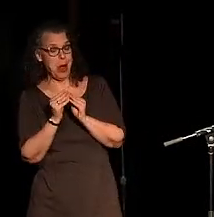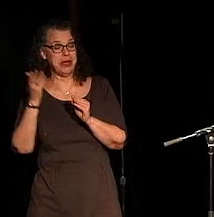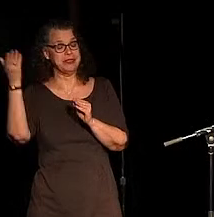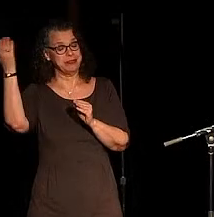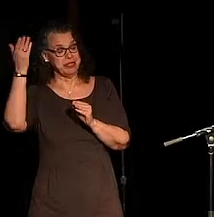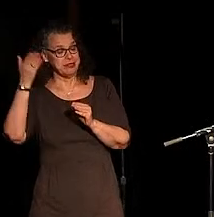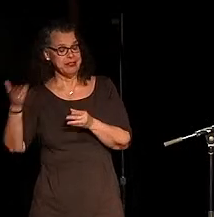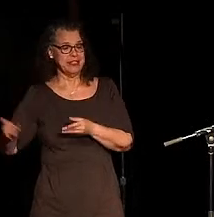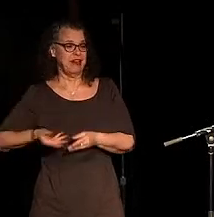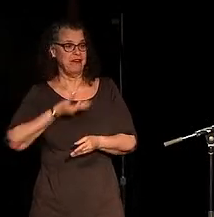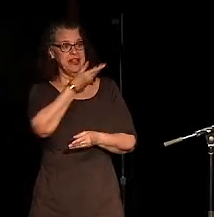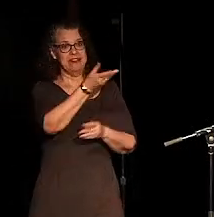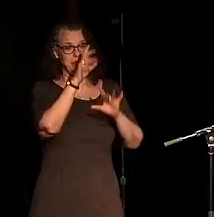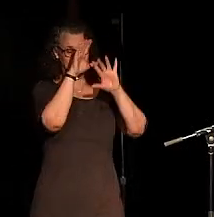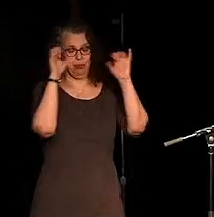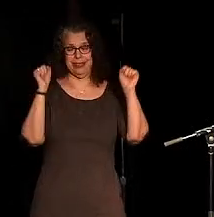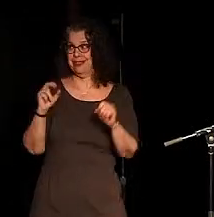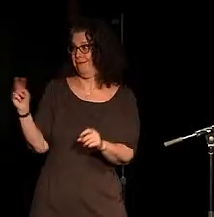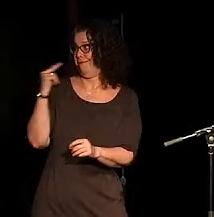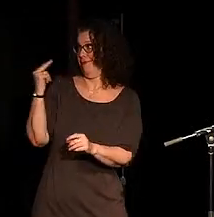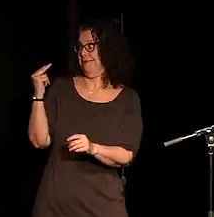to the president. Like, I have to,